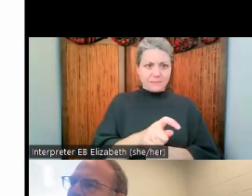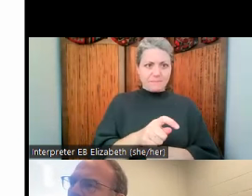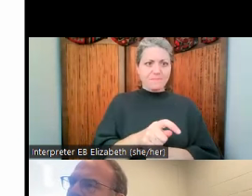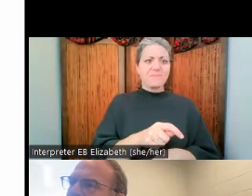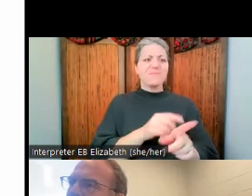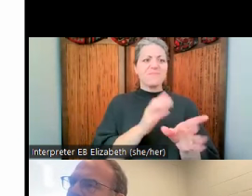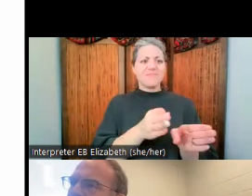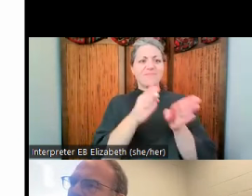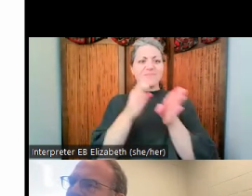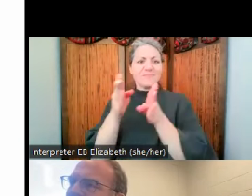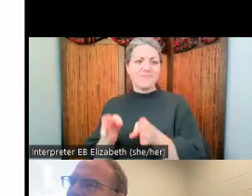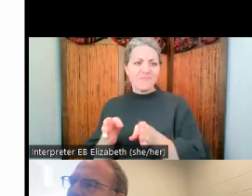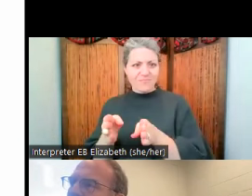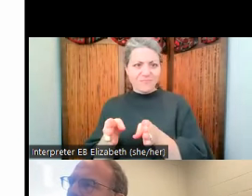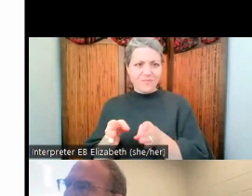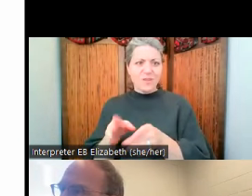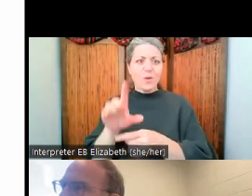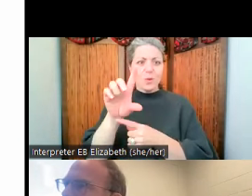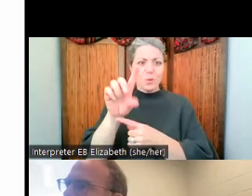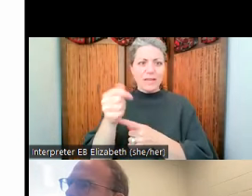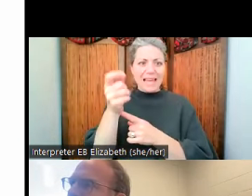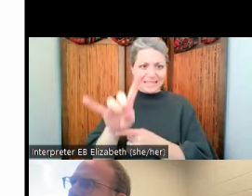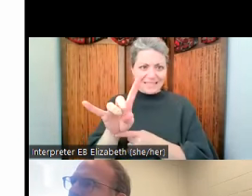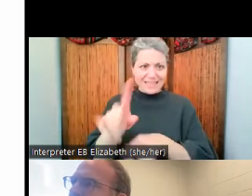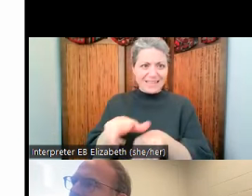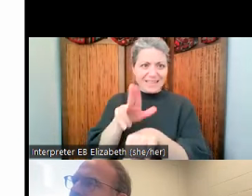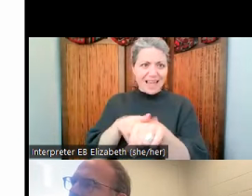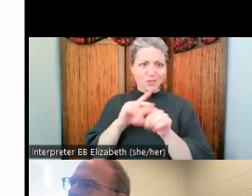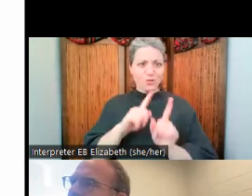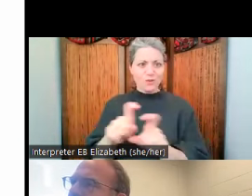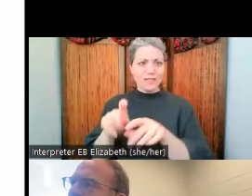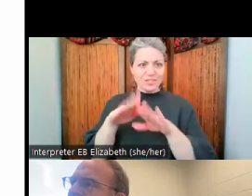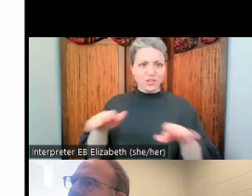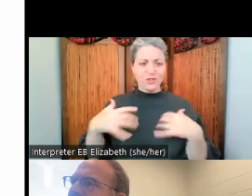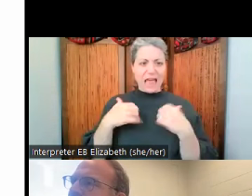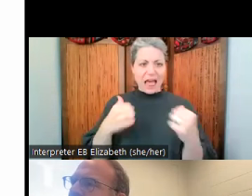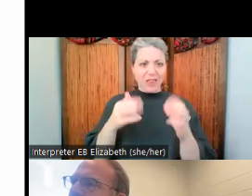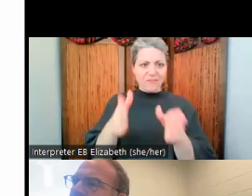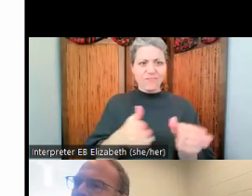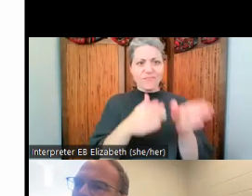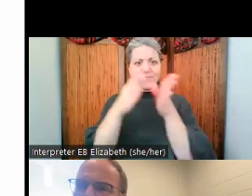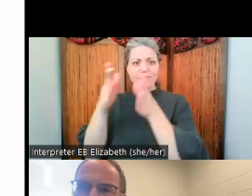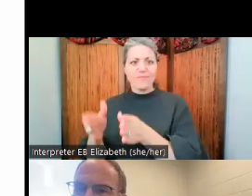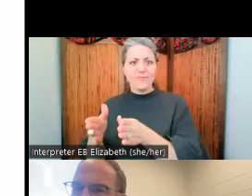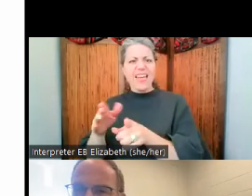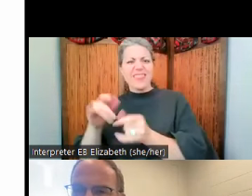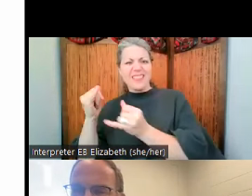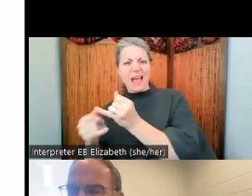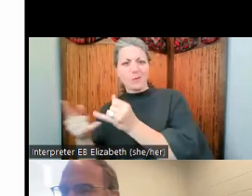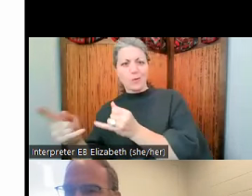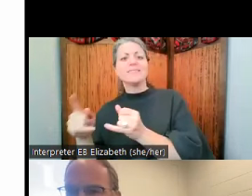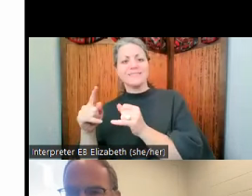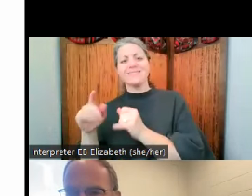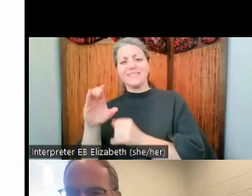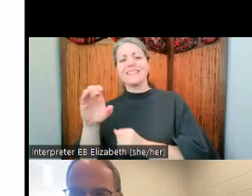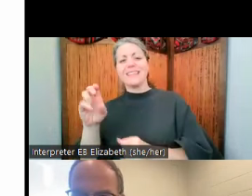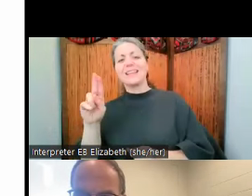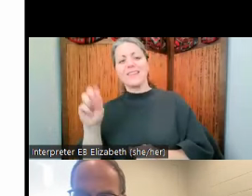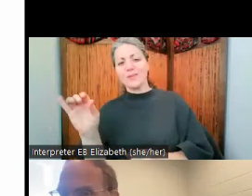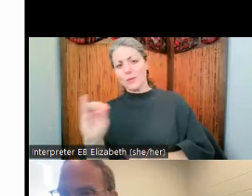of data, one here from the US Census Bureau and one hopping way over here on the right, also from the US Census Bureau, asking all kinds